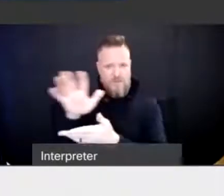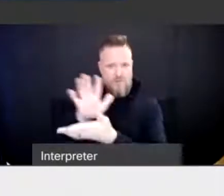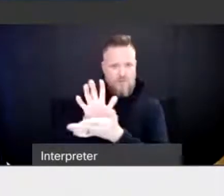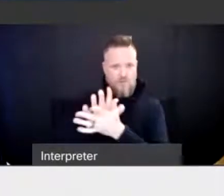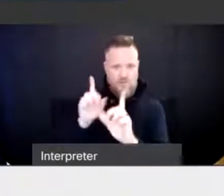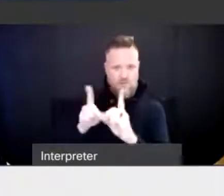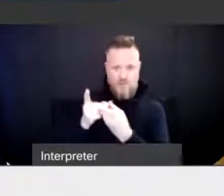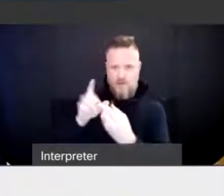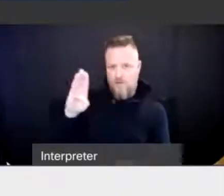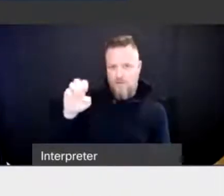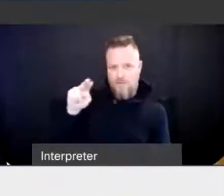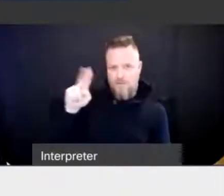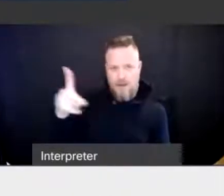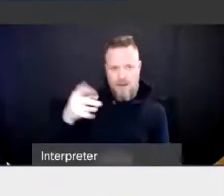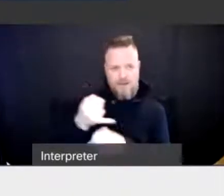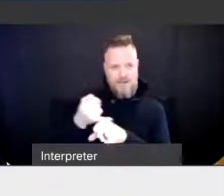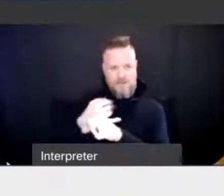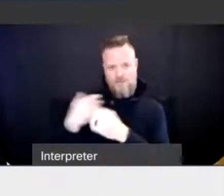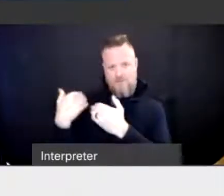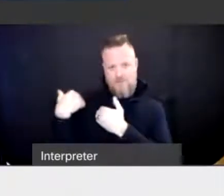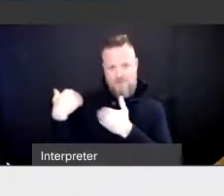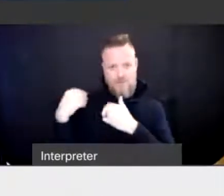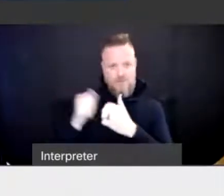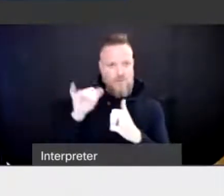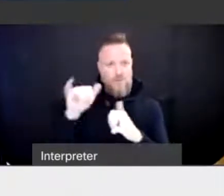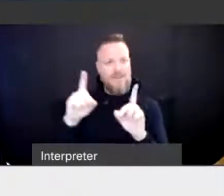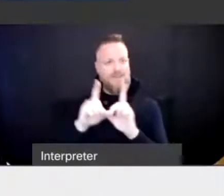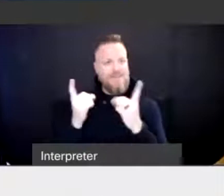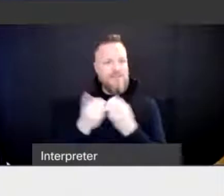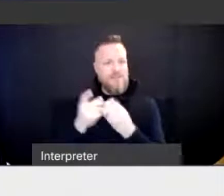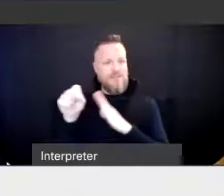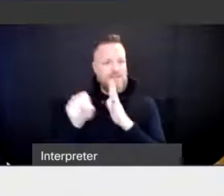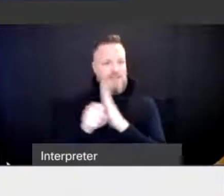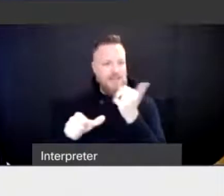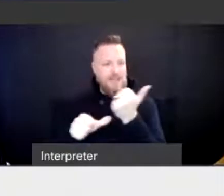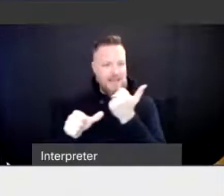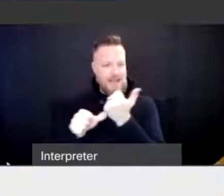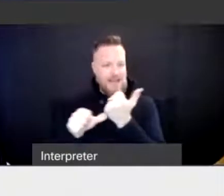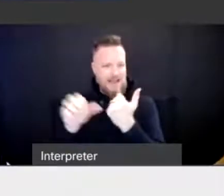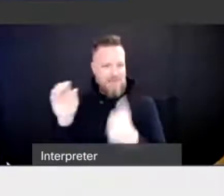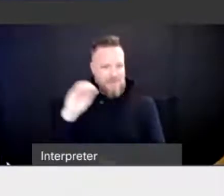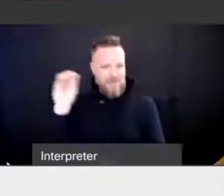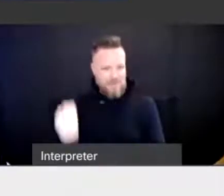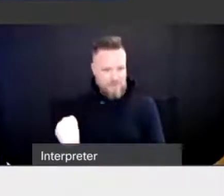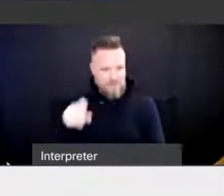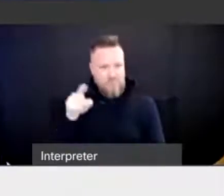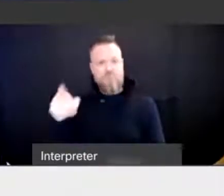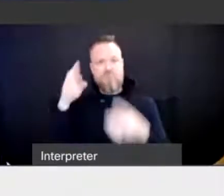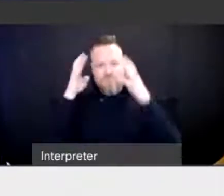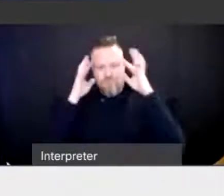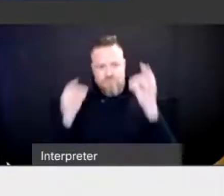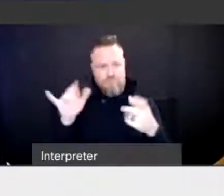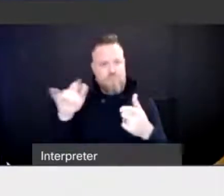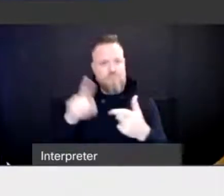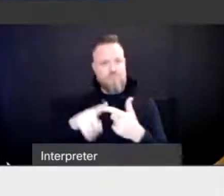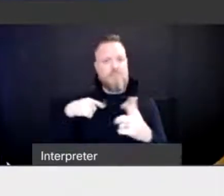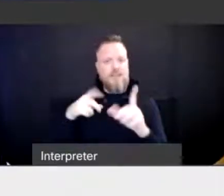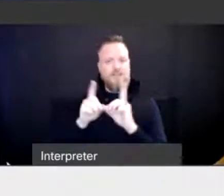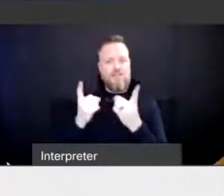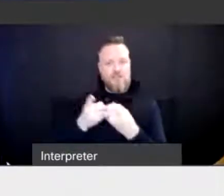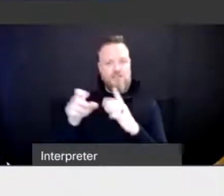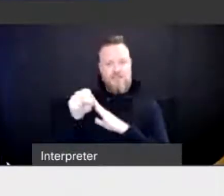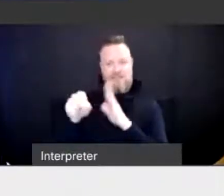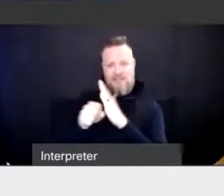and interest obligation by the district's state aid percentage. To determine a district's state aid